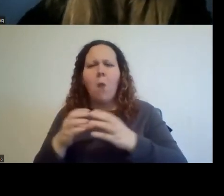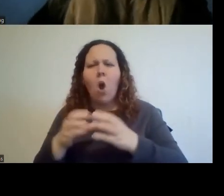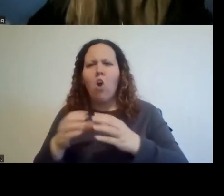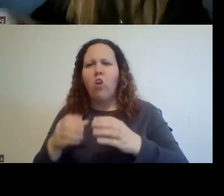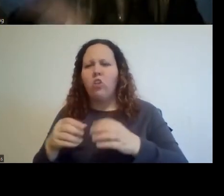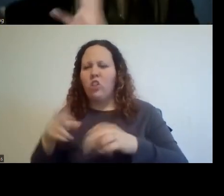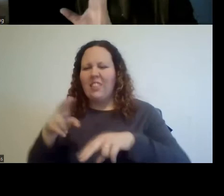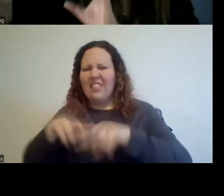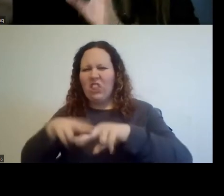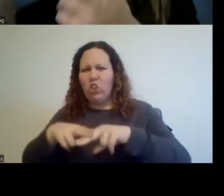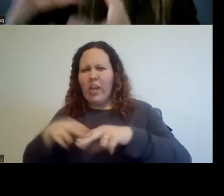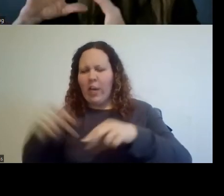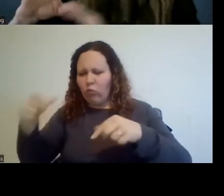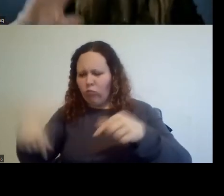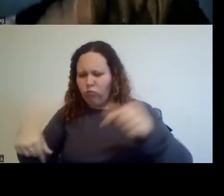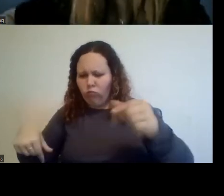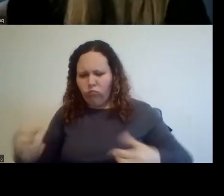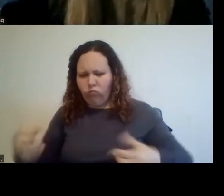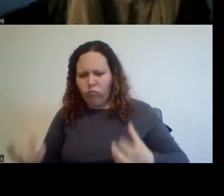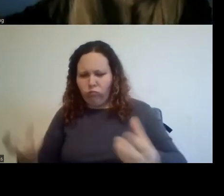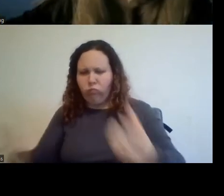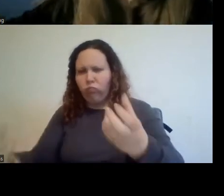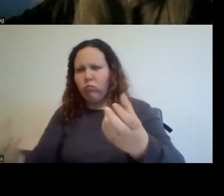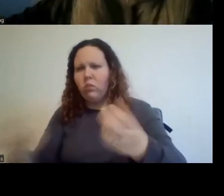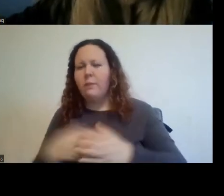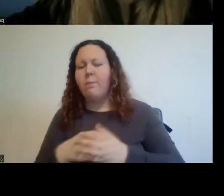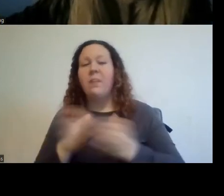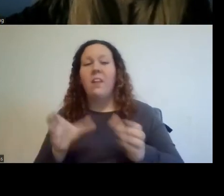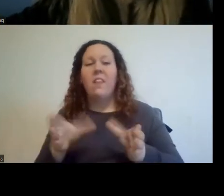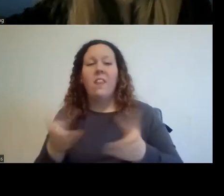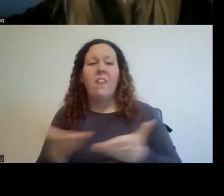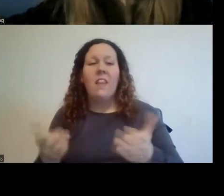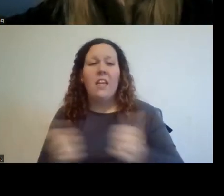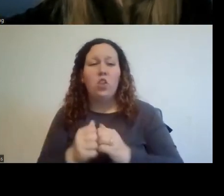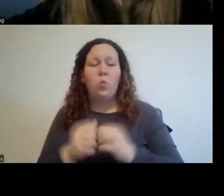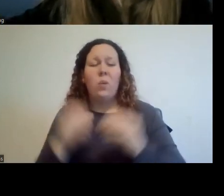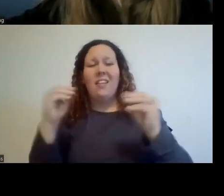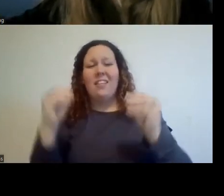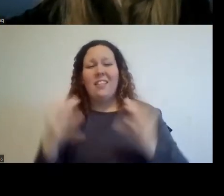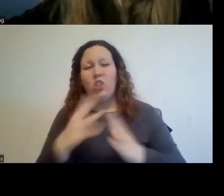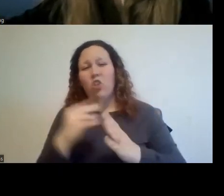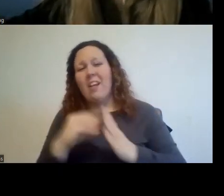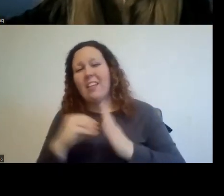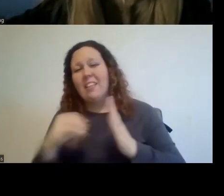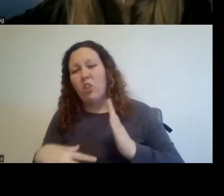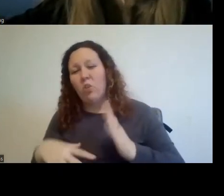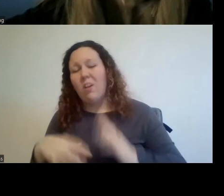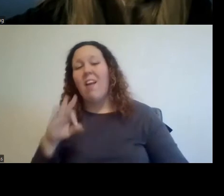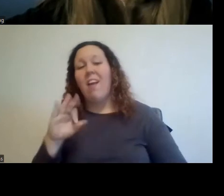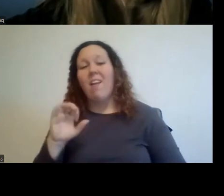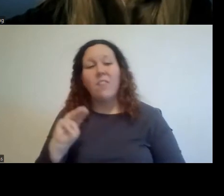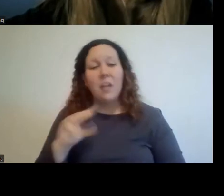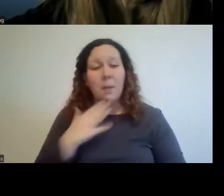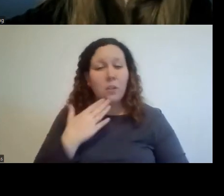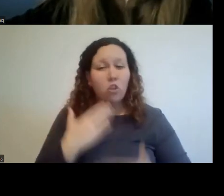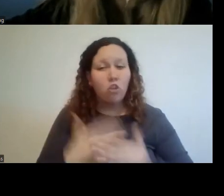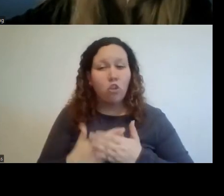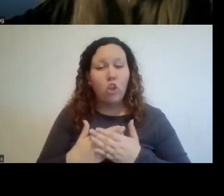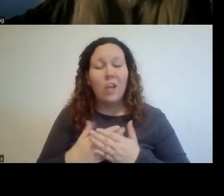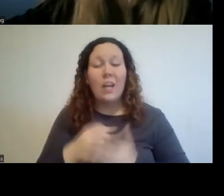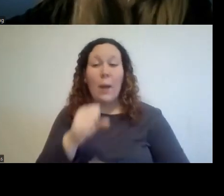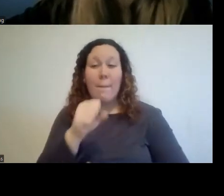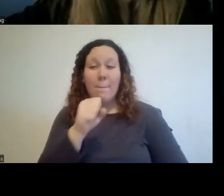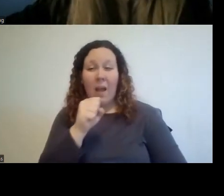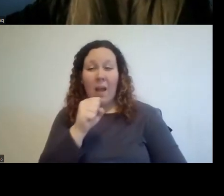You can do things with the teacher and the student. But FM is really good. Remote mic technology is really